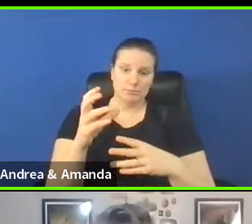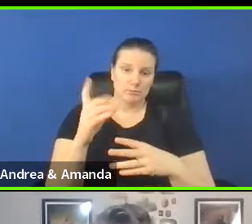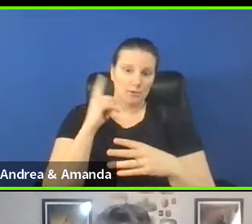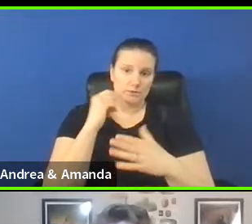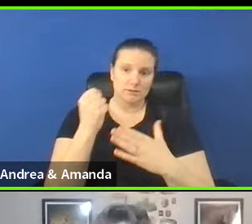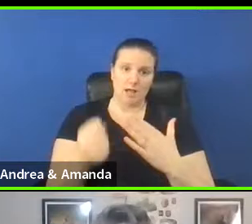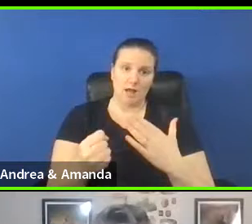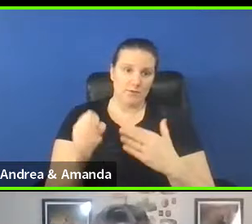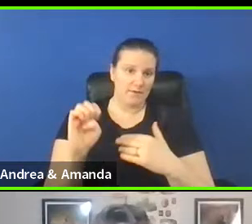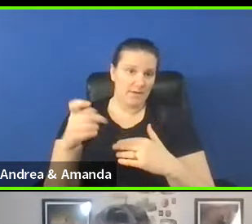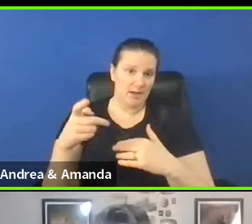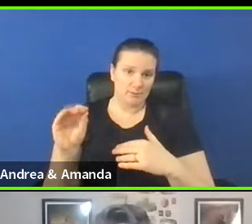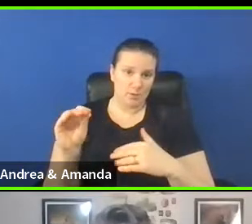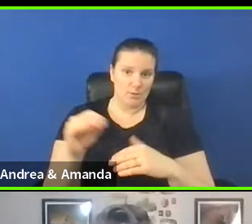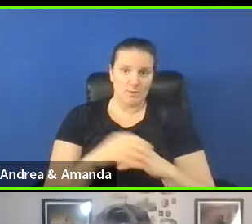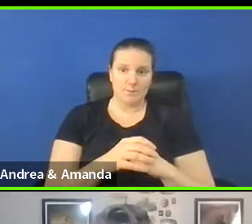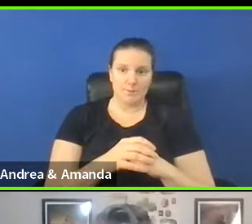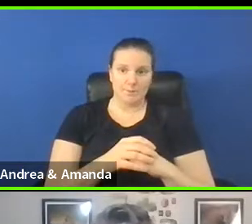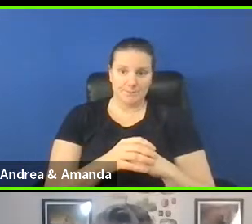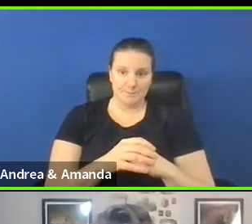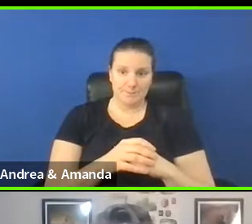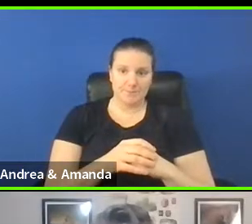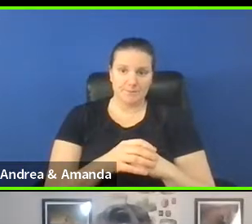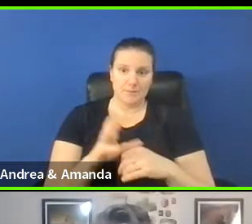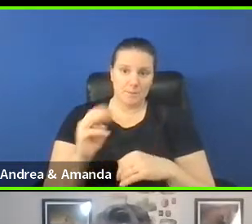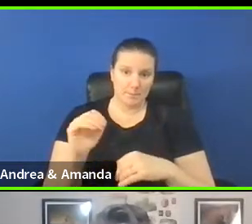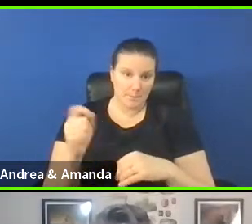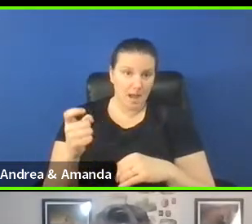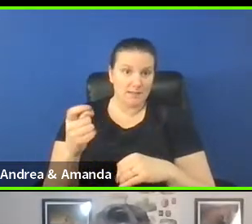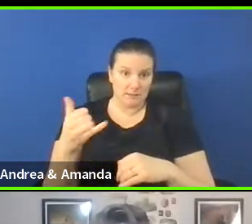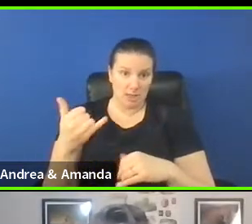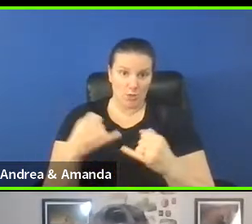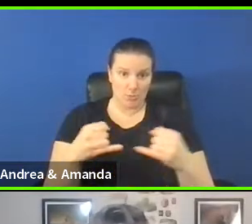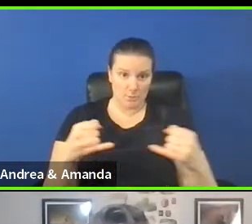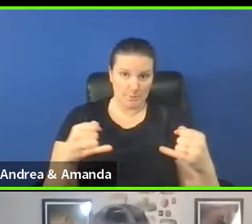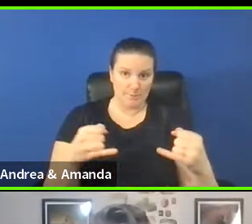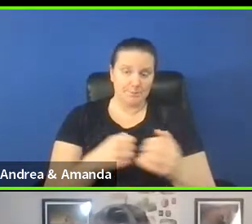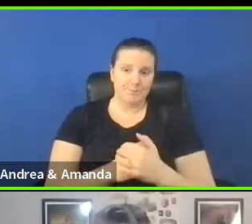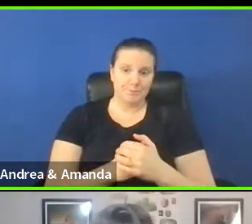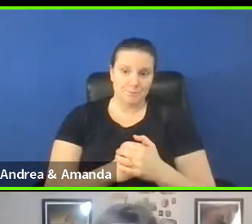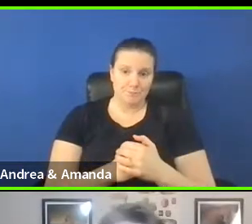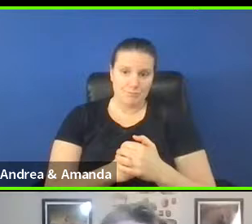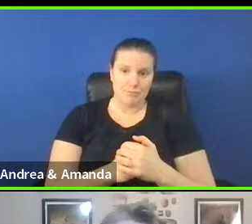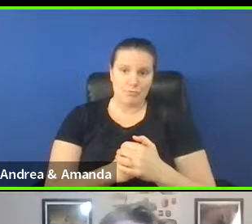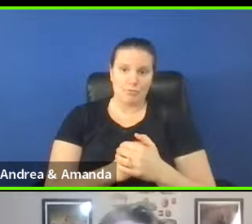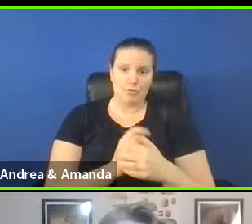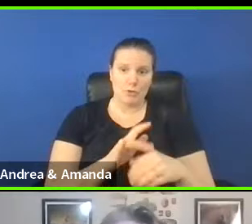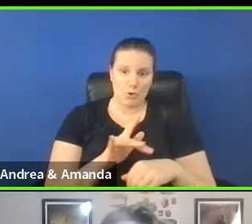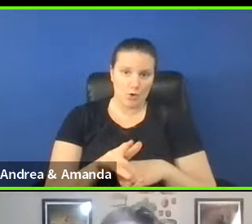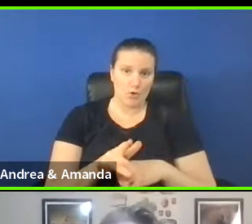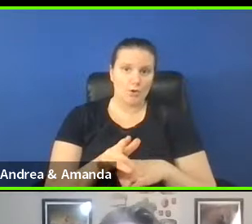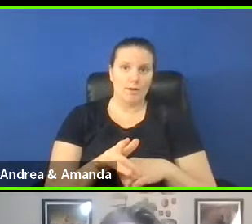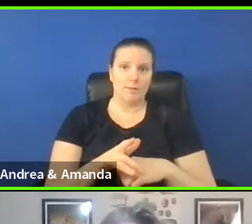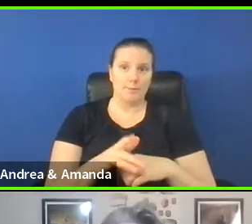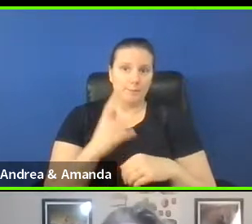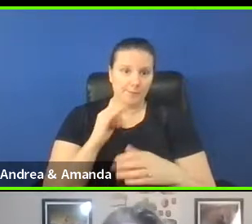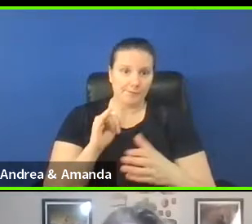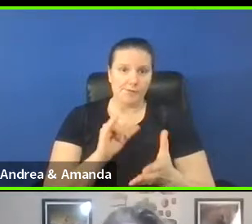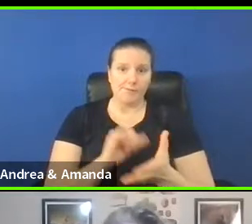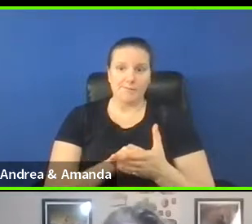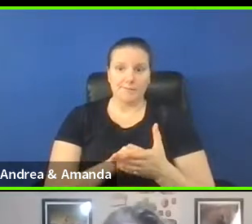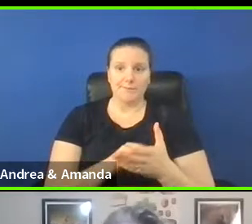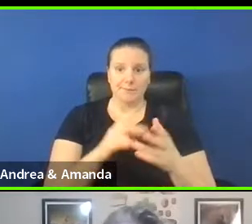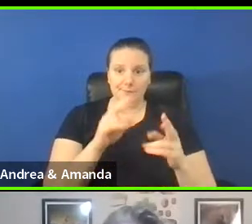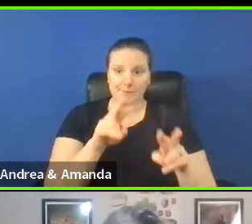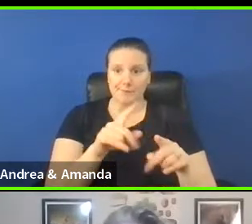Expo. You would be doing that via the MAX yellow line. Very early on in the previous analysis, there was a look at